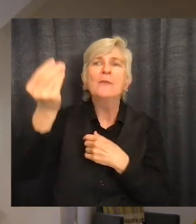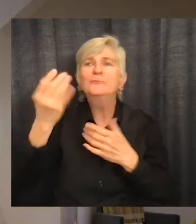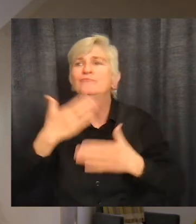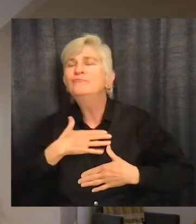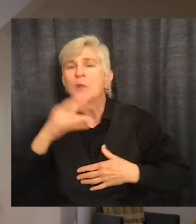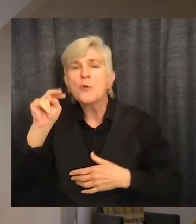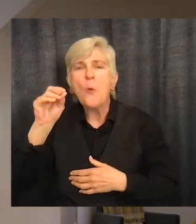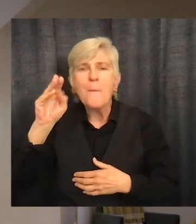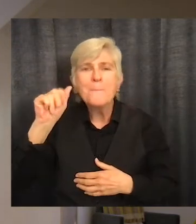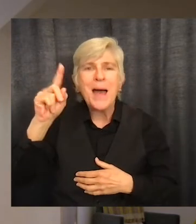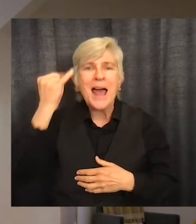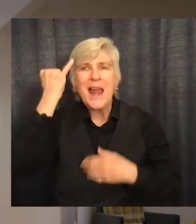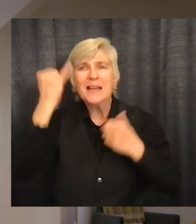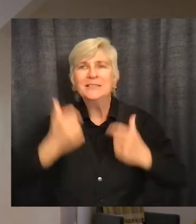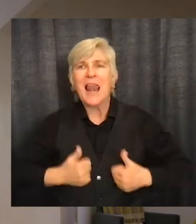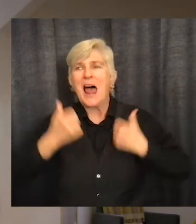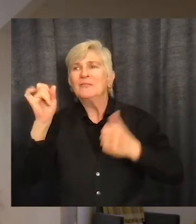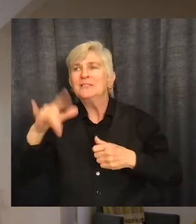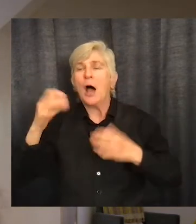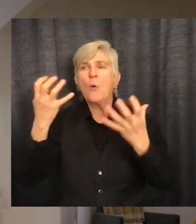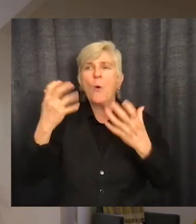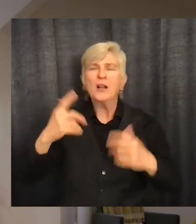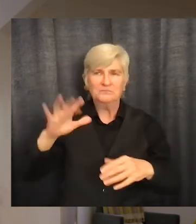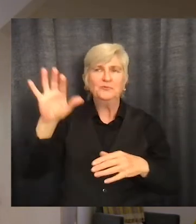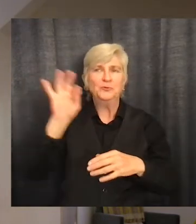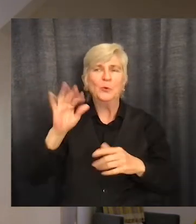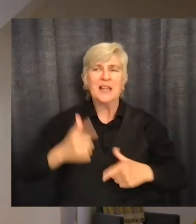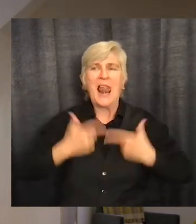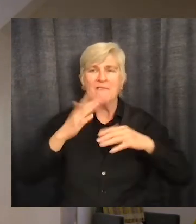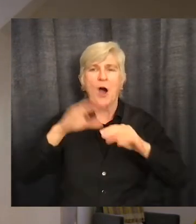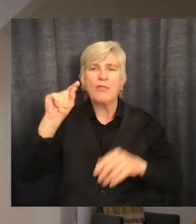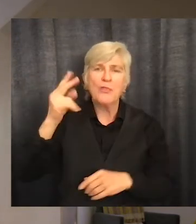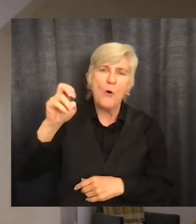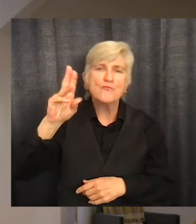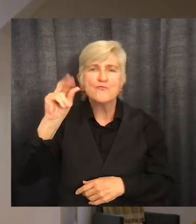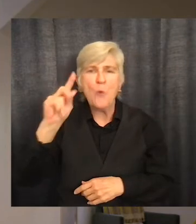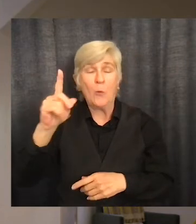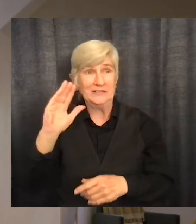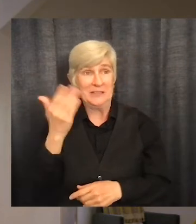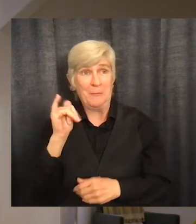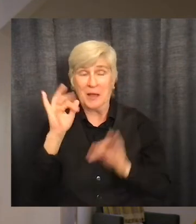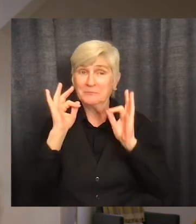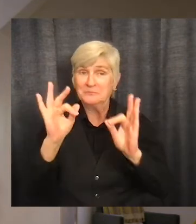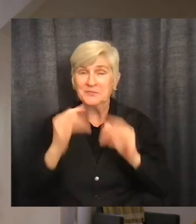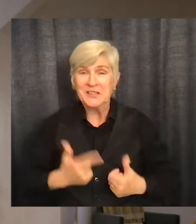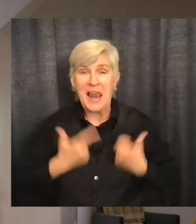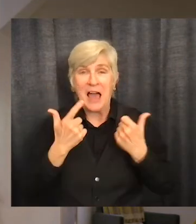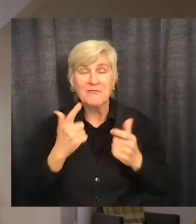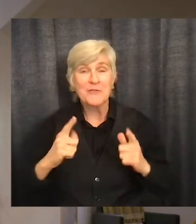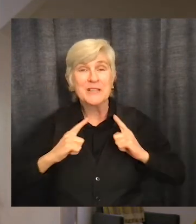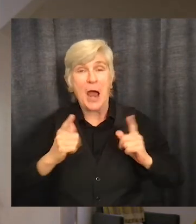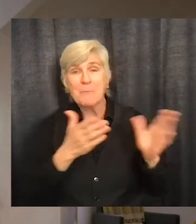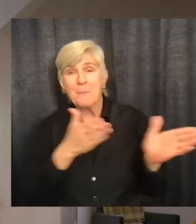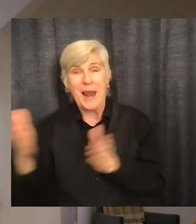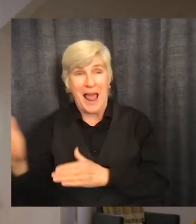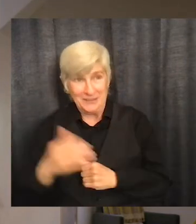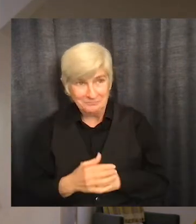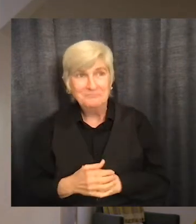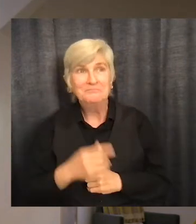Pinterest looking to get away, searching for nomadic lifestyle ideas and opting for life on the road. Sounds like a pretty good retirement plan